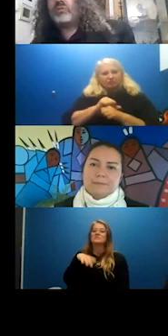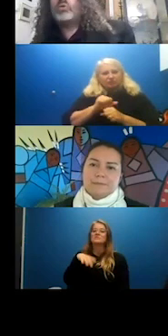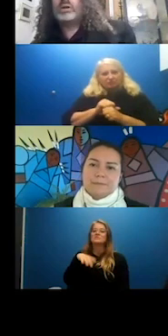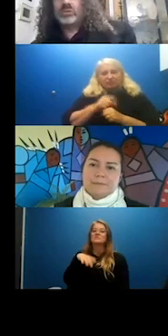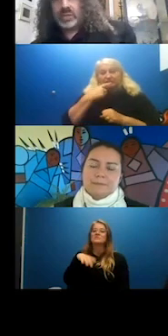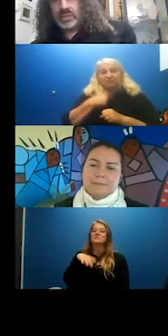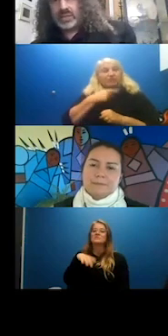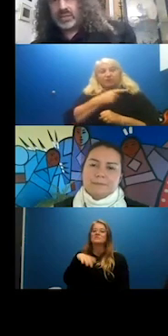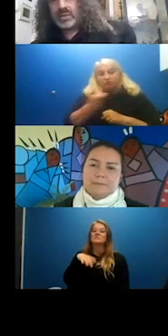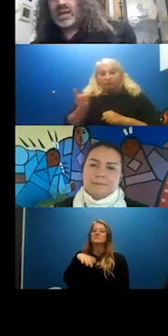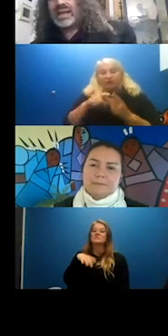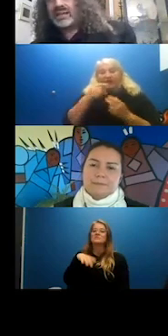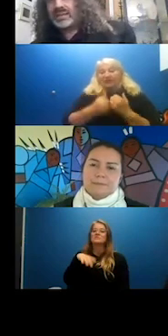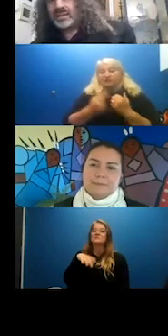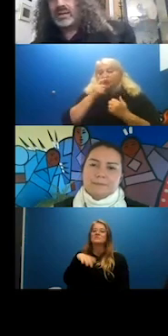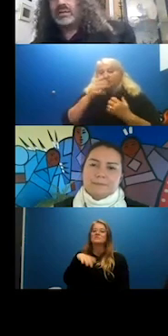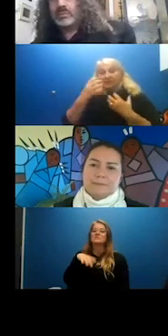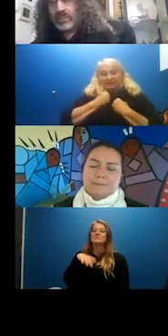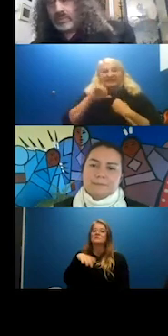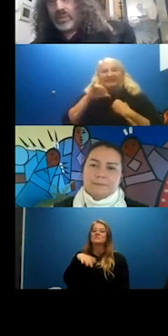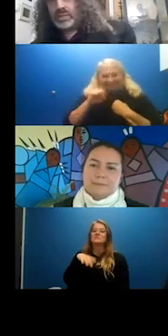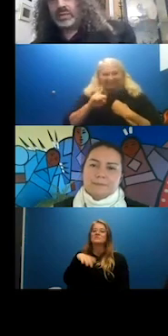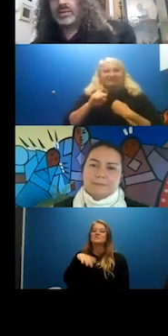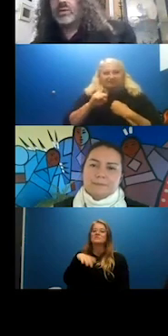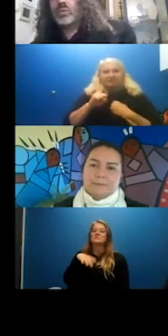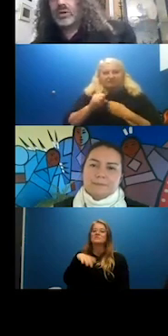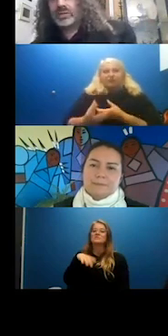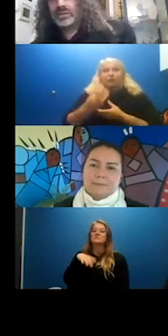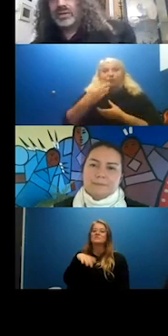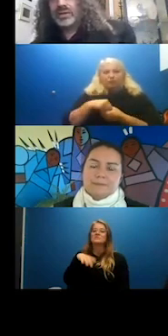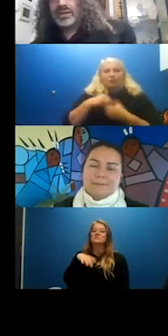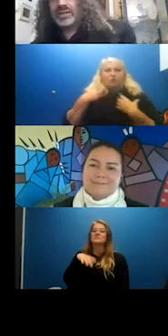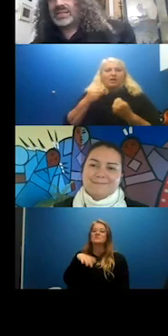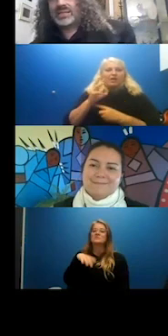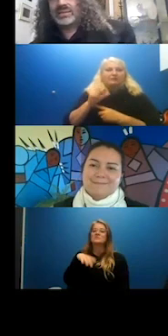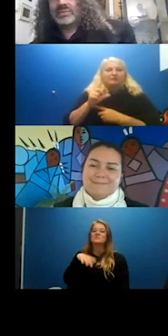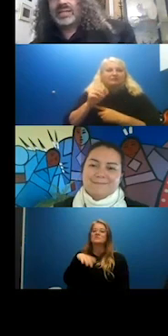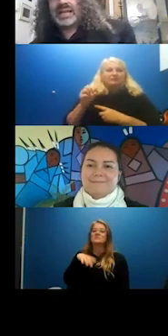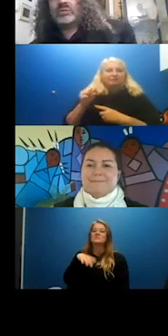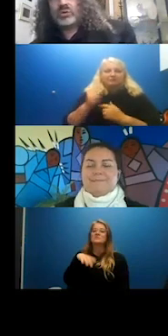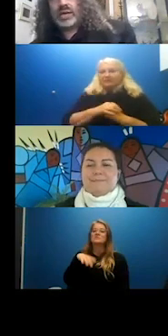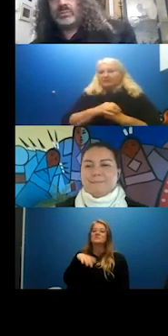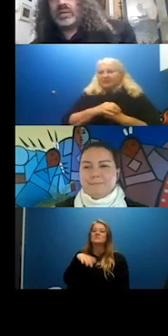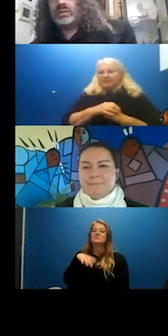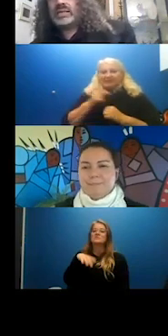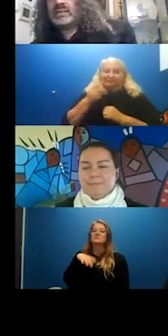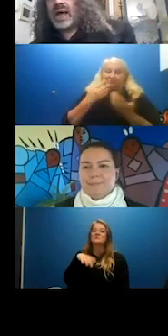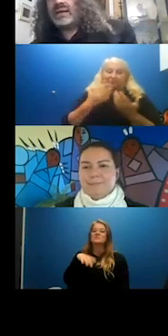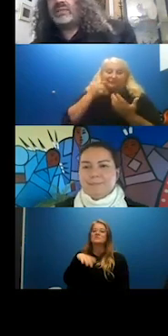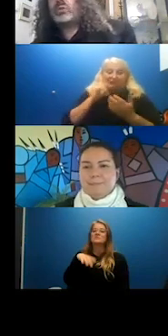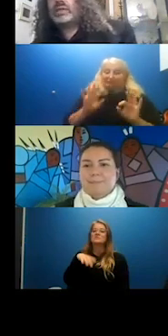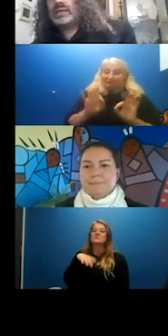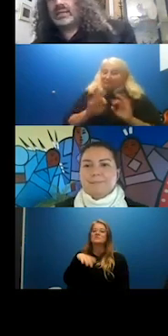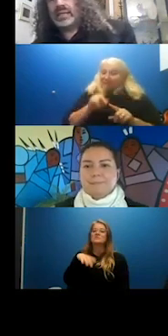and everyone else who's Indigenous here is embodying wellness. It sounds trite, but it's the